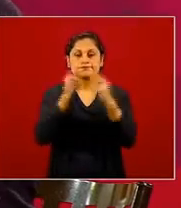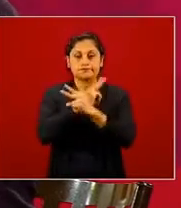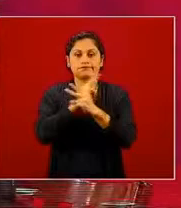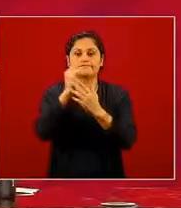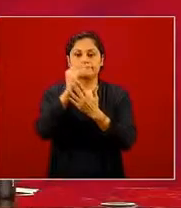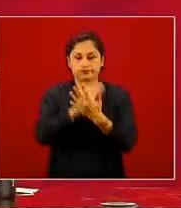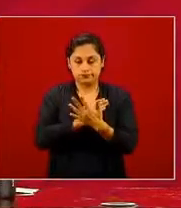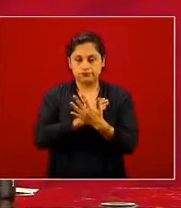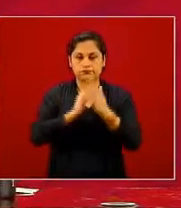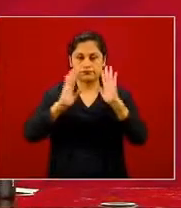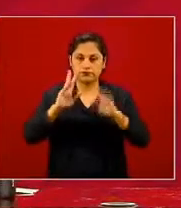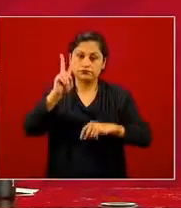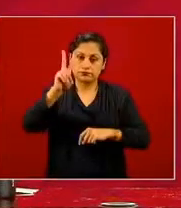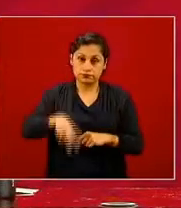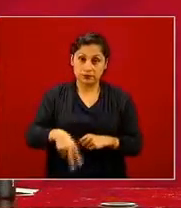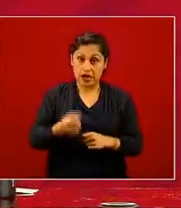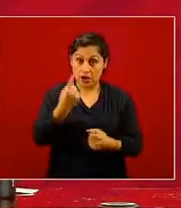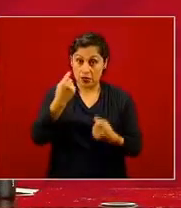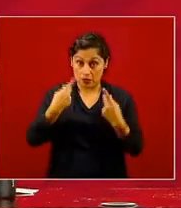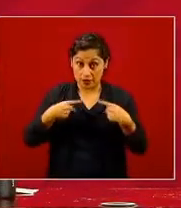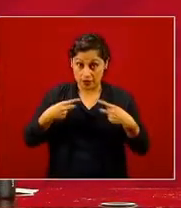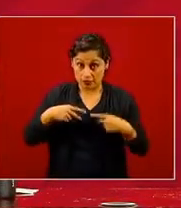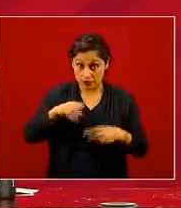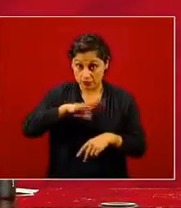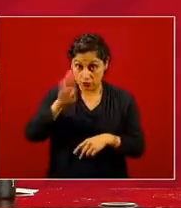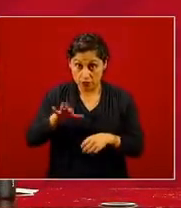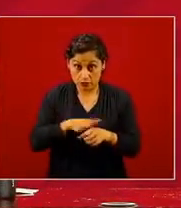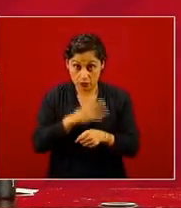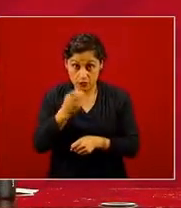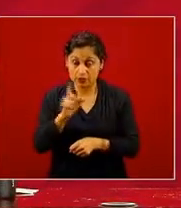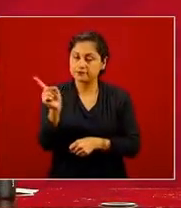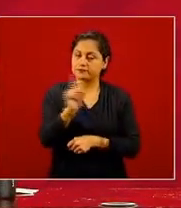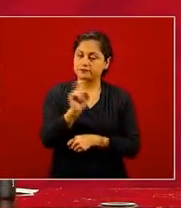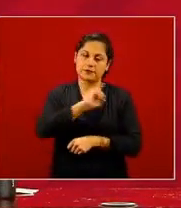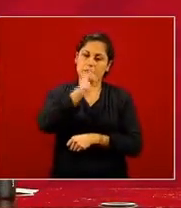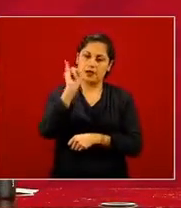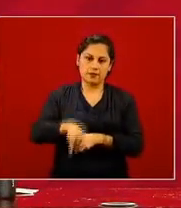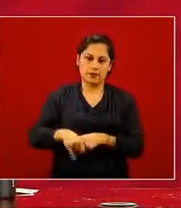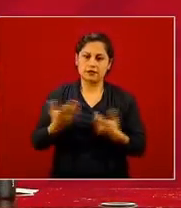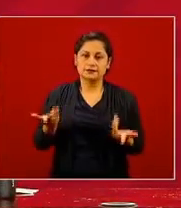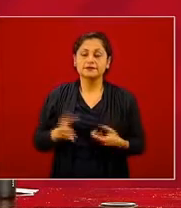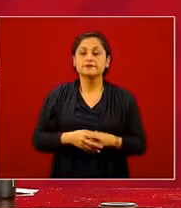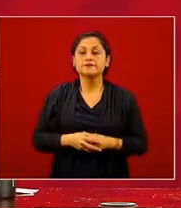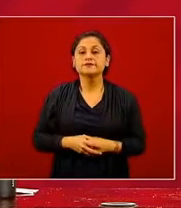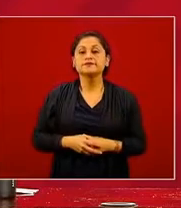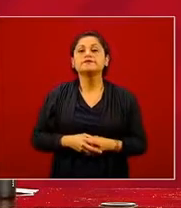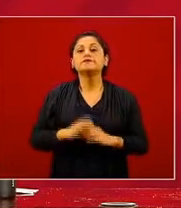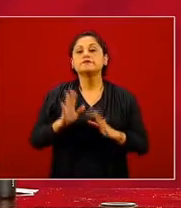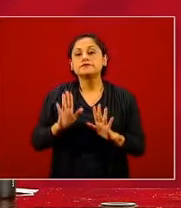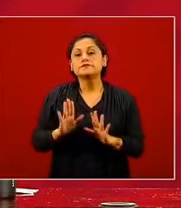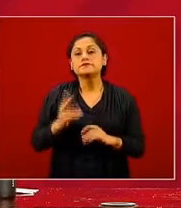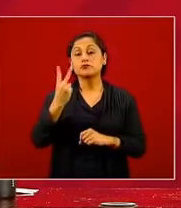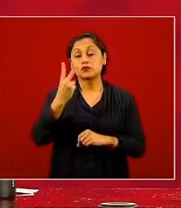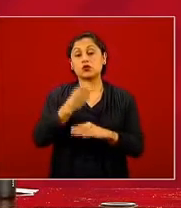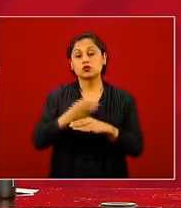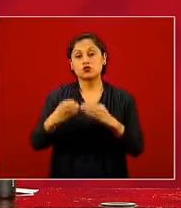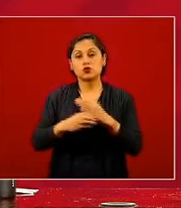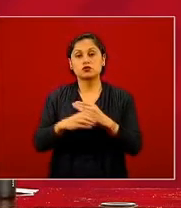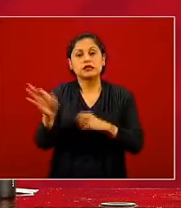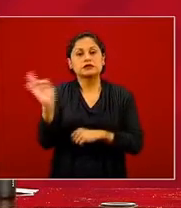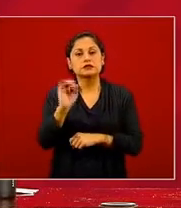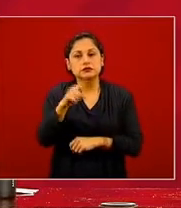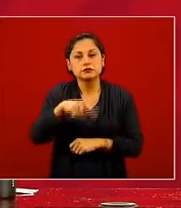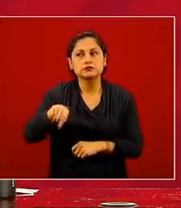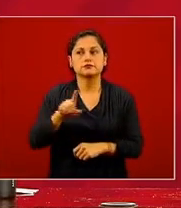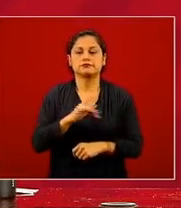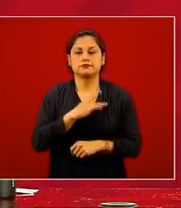little bit difficult to breathe. I mean, nobody has died of suffocation because of